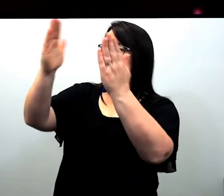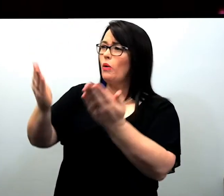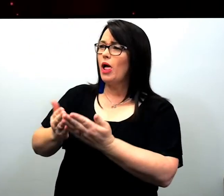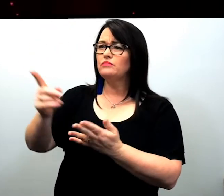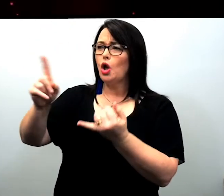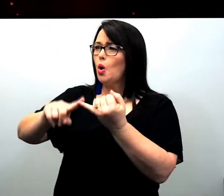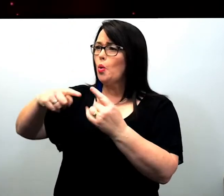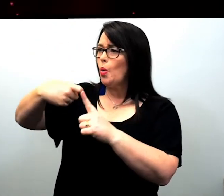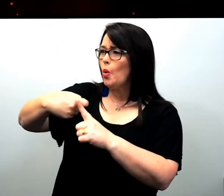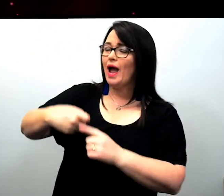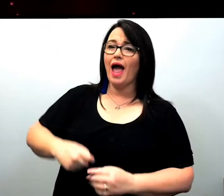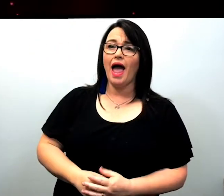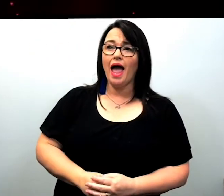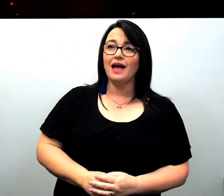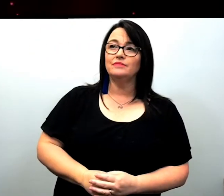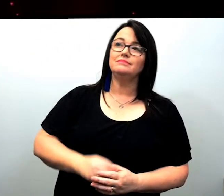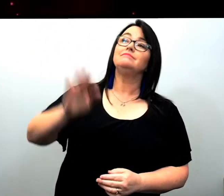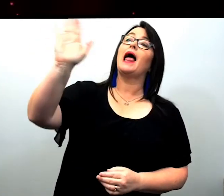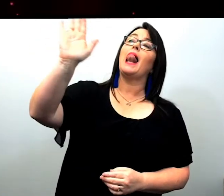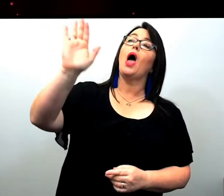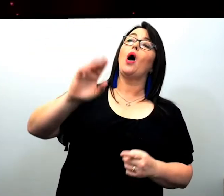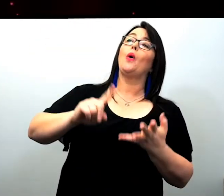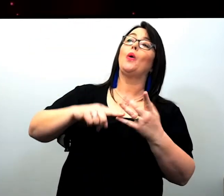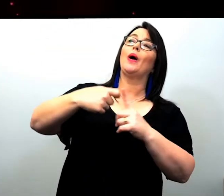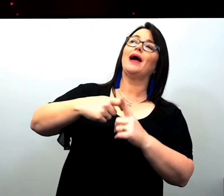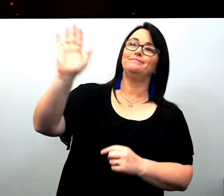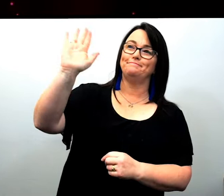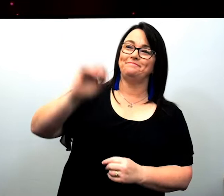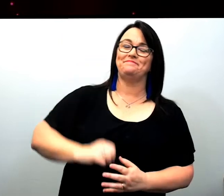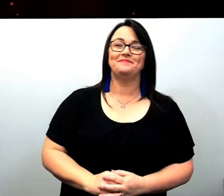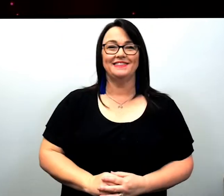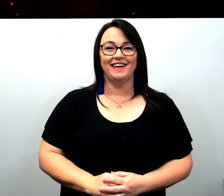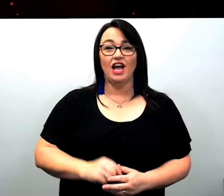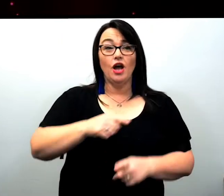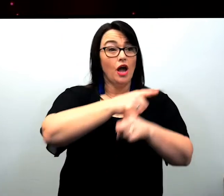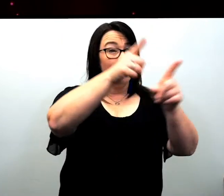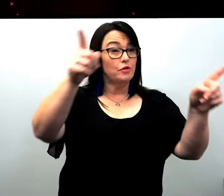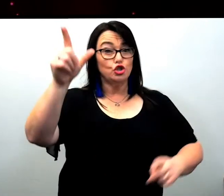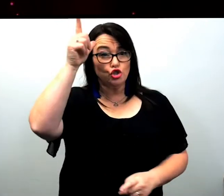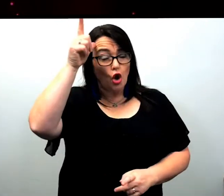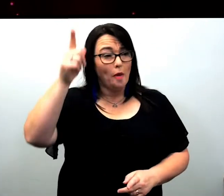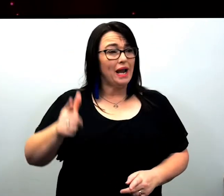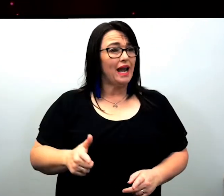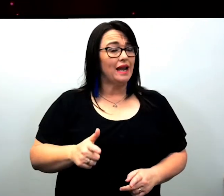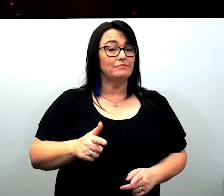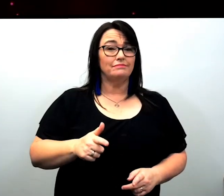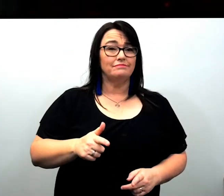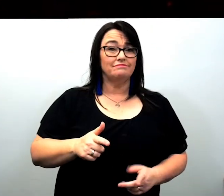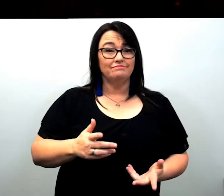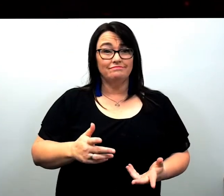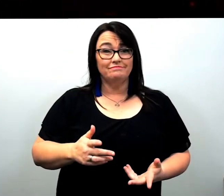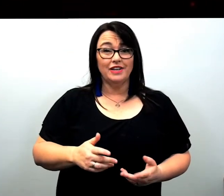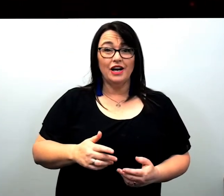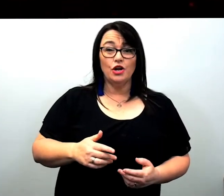UK. You're going over there in the UK. To every one of you in Germany, to there in New Zealand, to